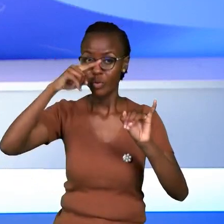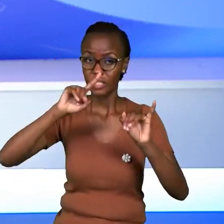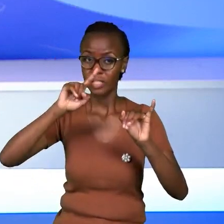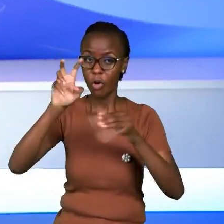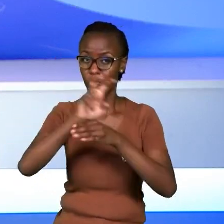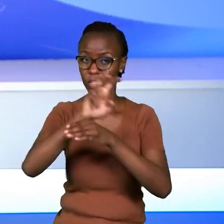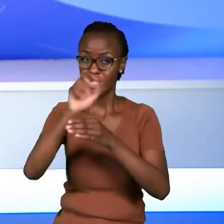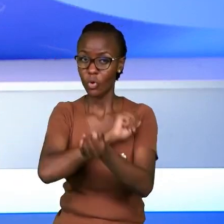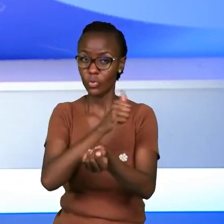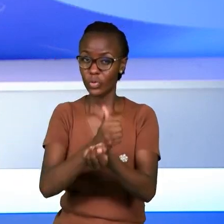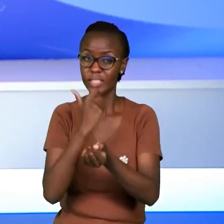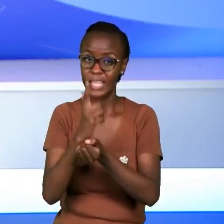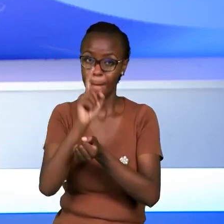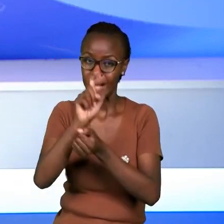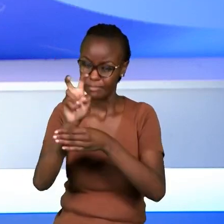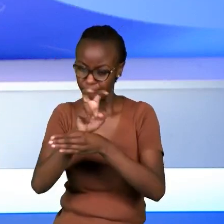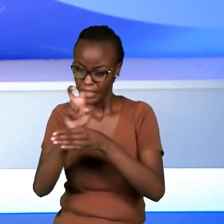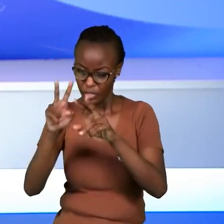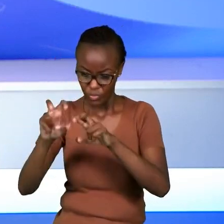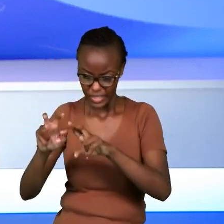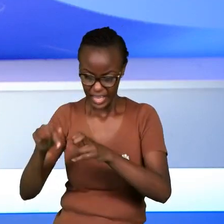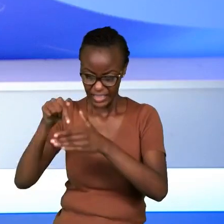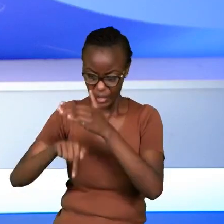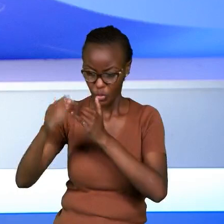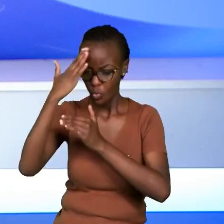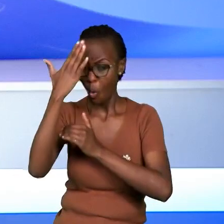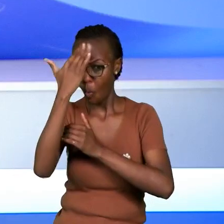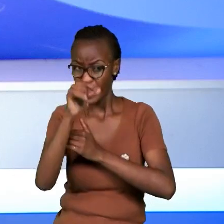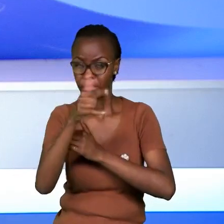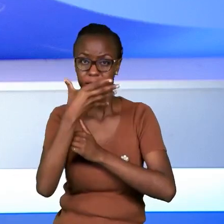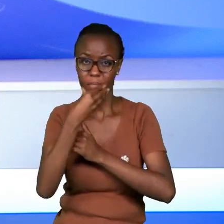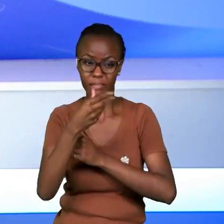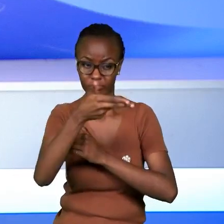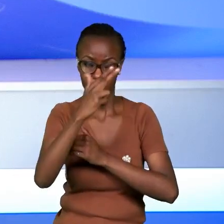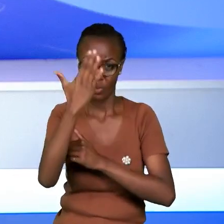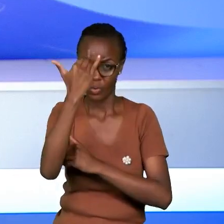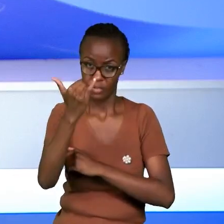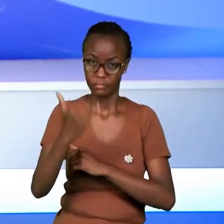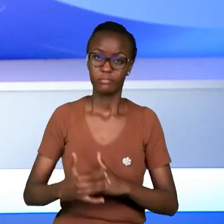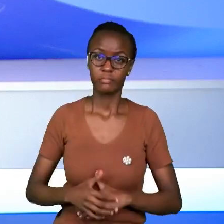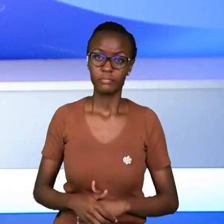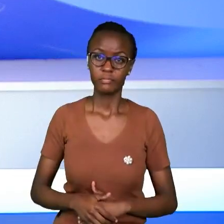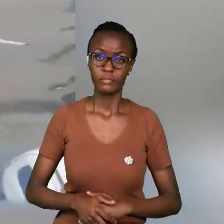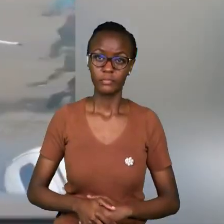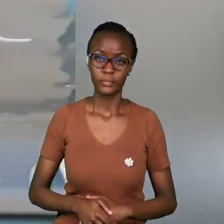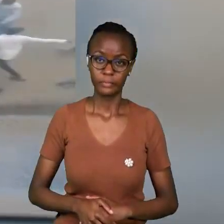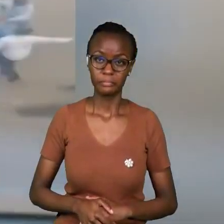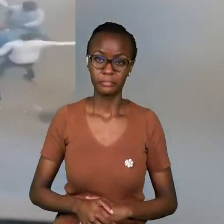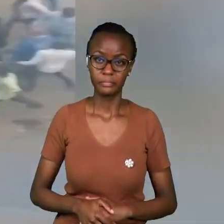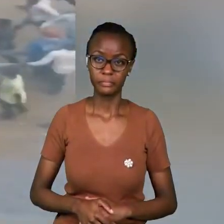they have launched a probe into the circumstances leading to the death of the said man, Shilingetich reports.